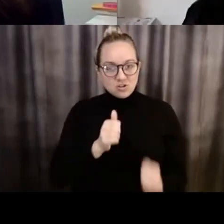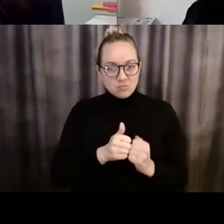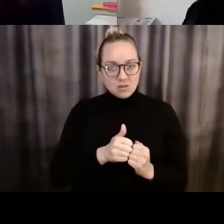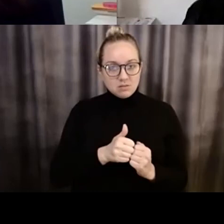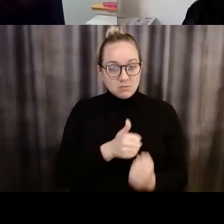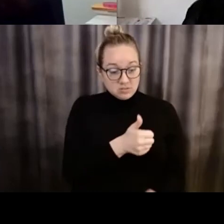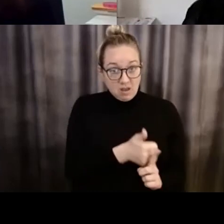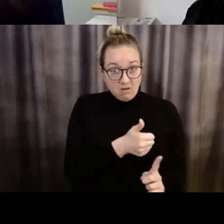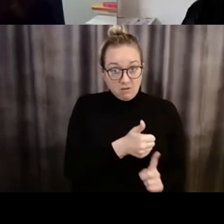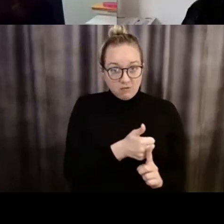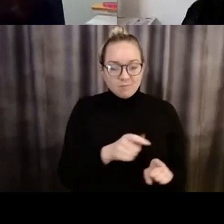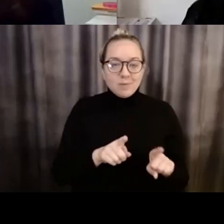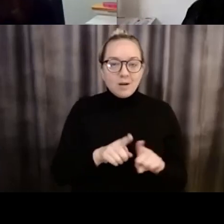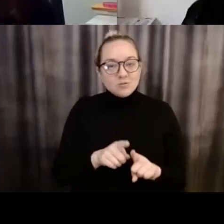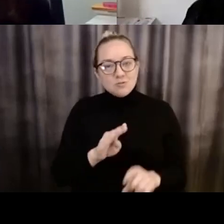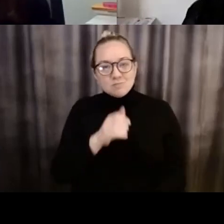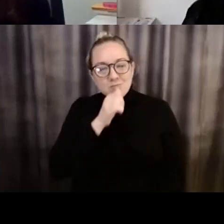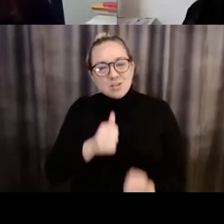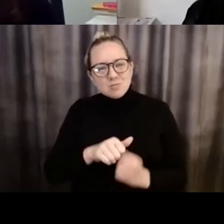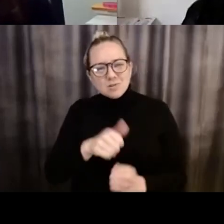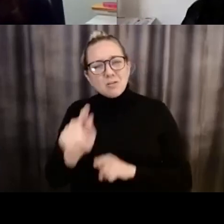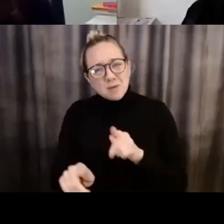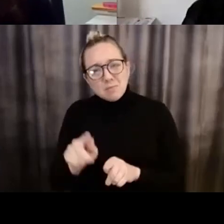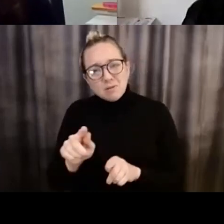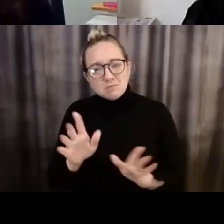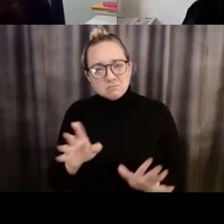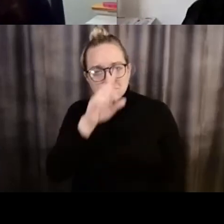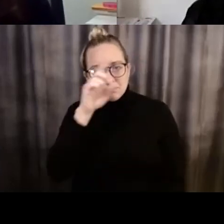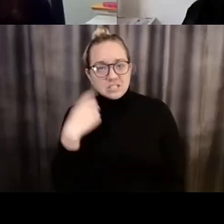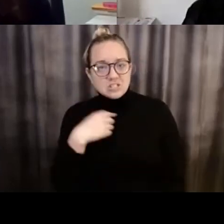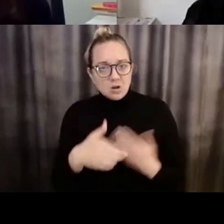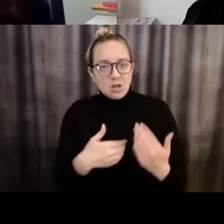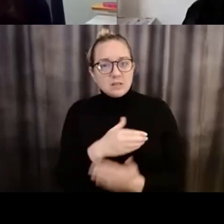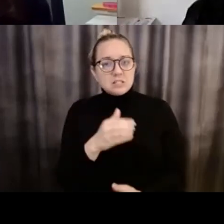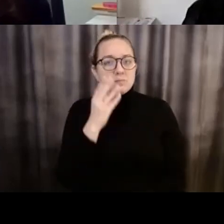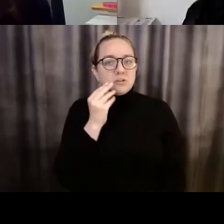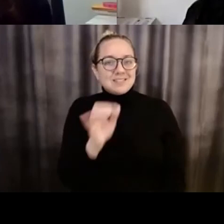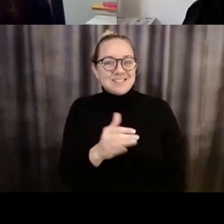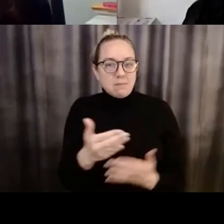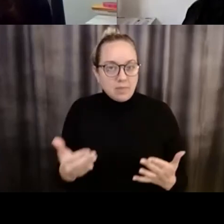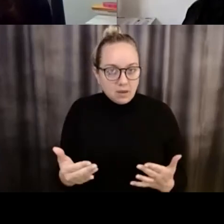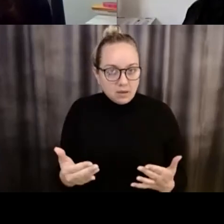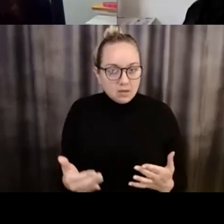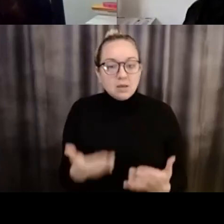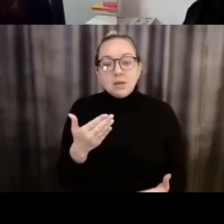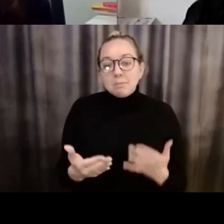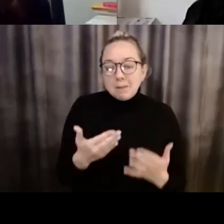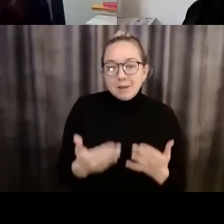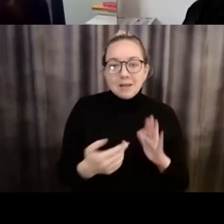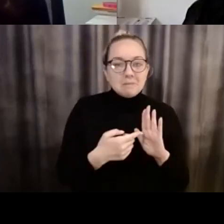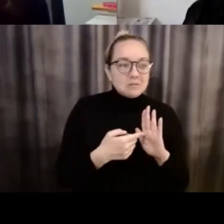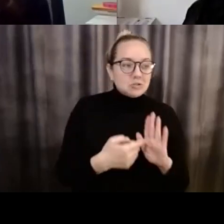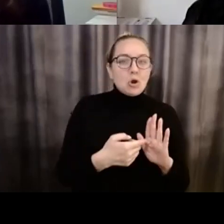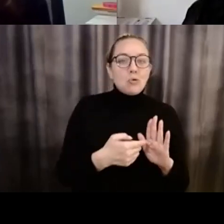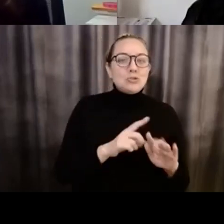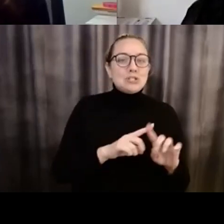other people, because we're all going through the same thing. It might look different. It might be different ways and different concerns